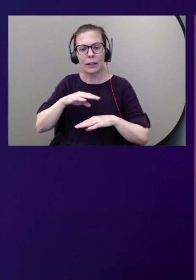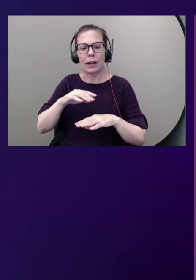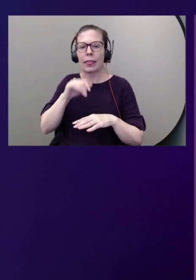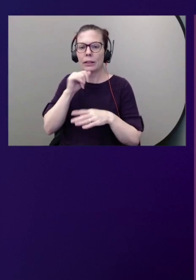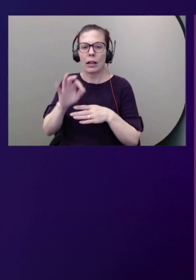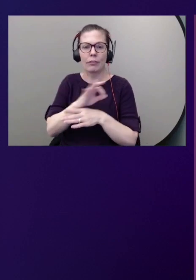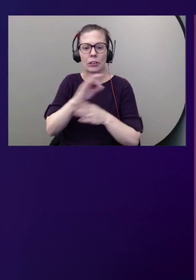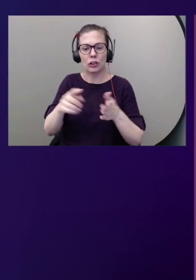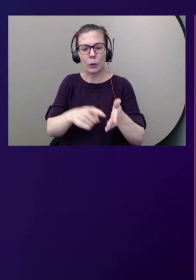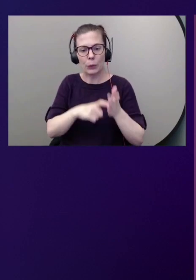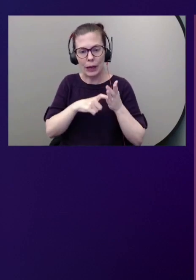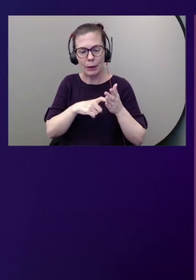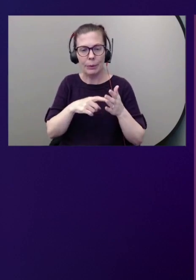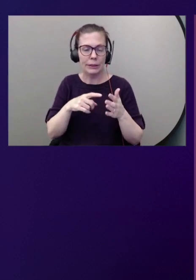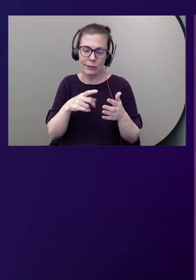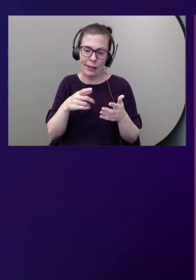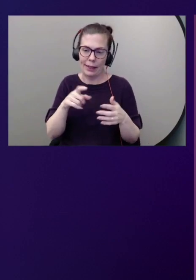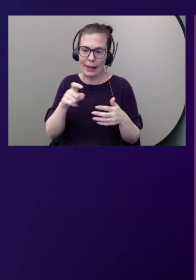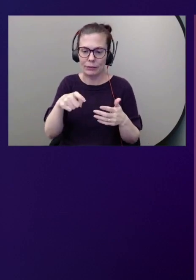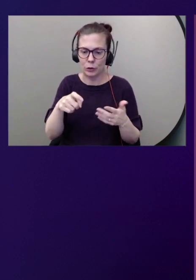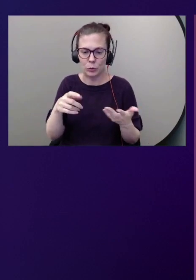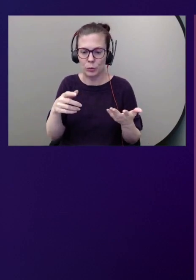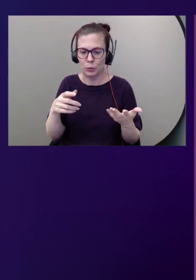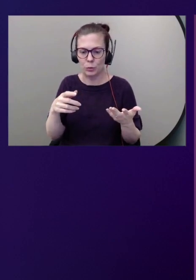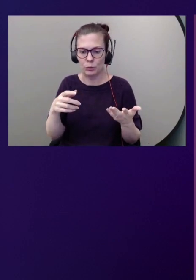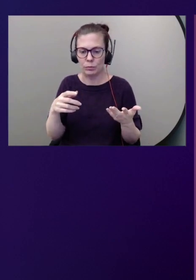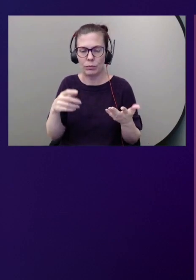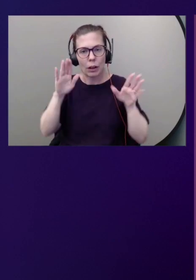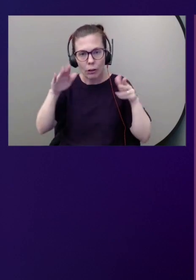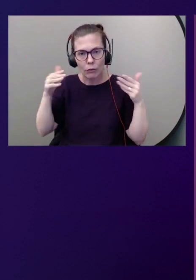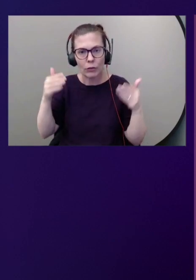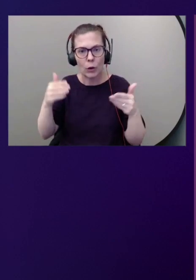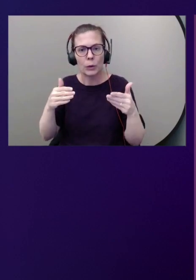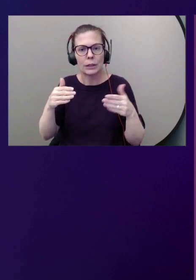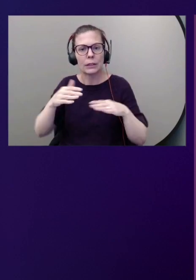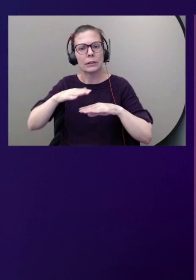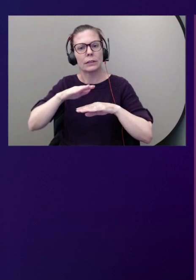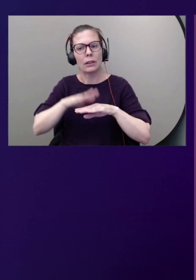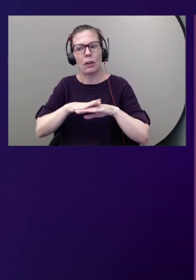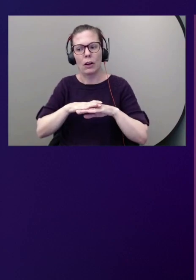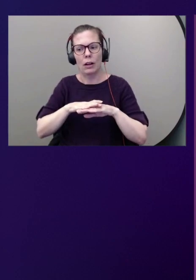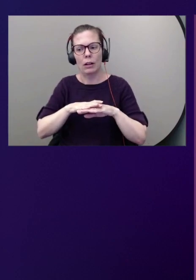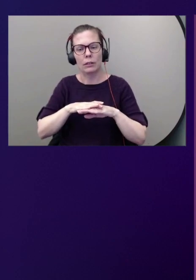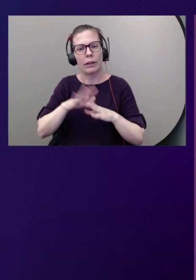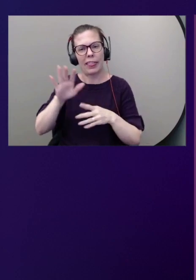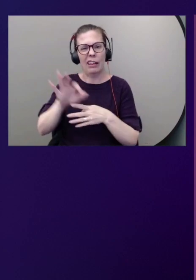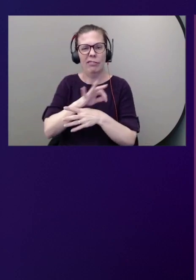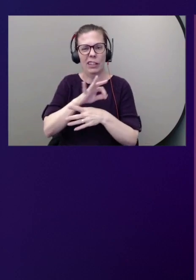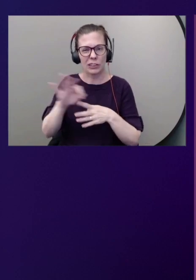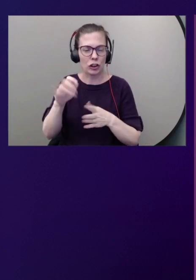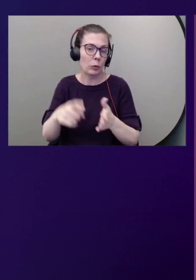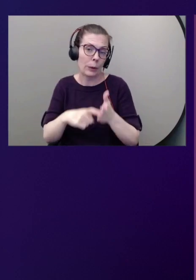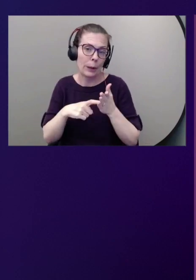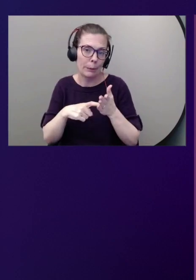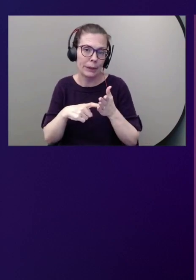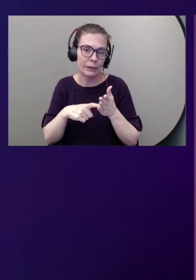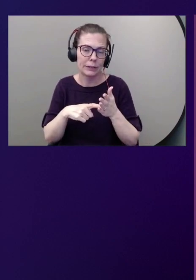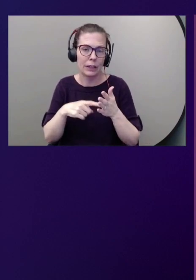requirement, and they just have to focus on the function requirement and